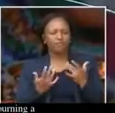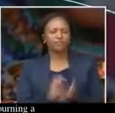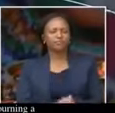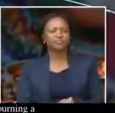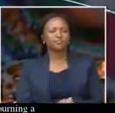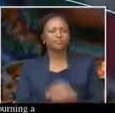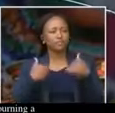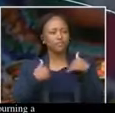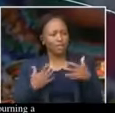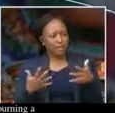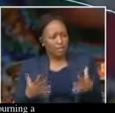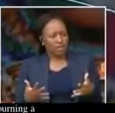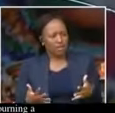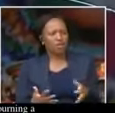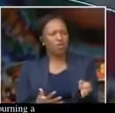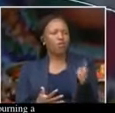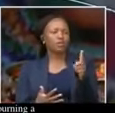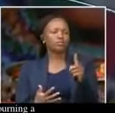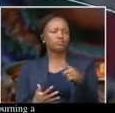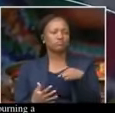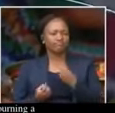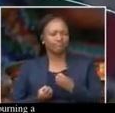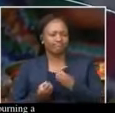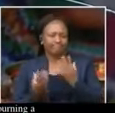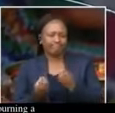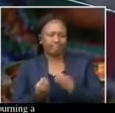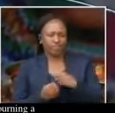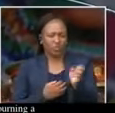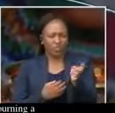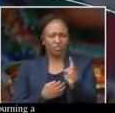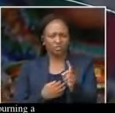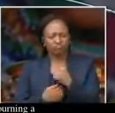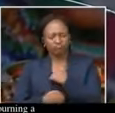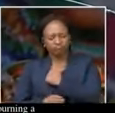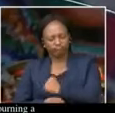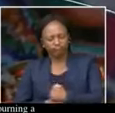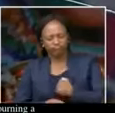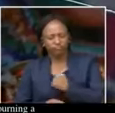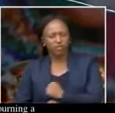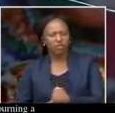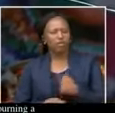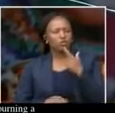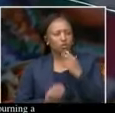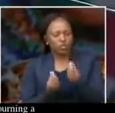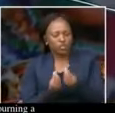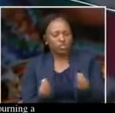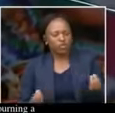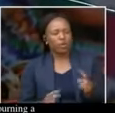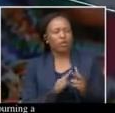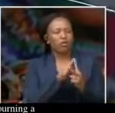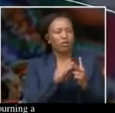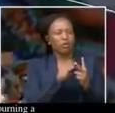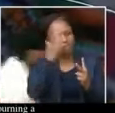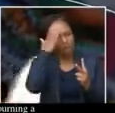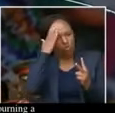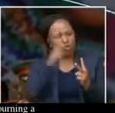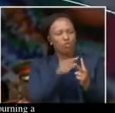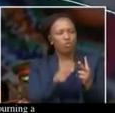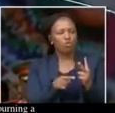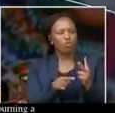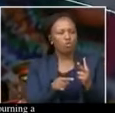I'm here, Mama, to express my condolences to our biological children whom I know, and